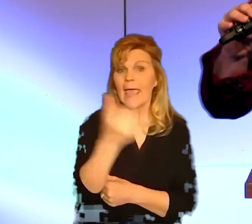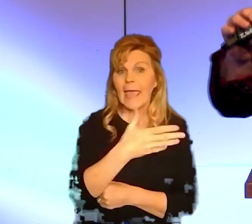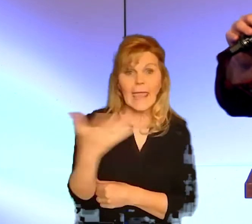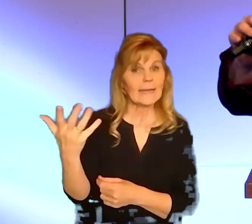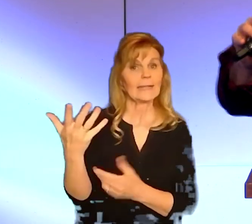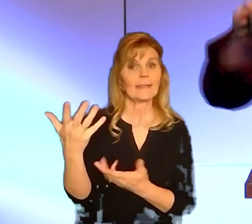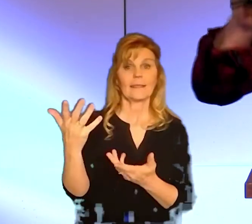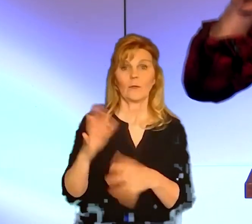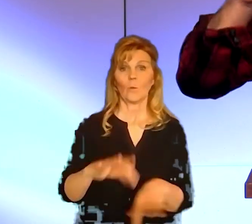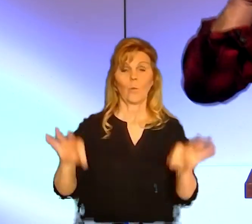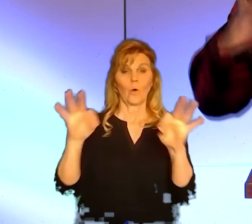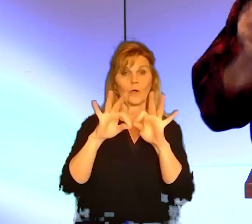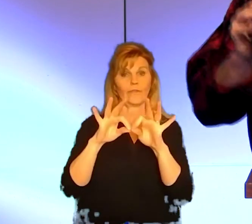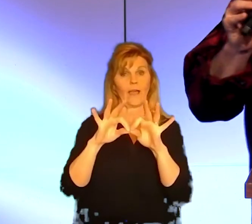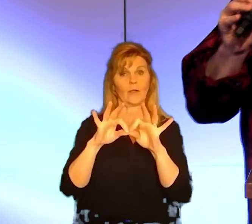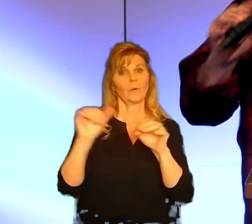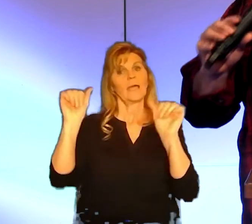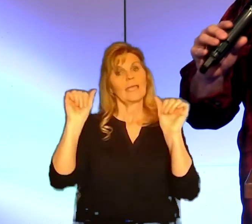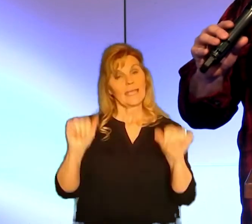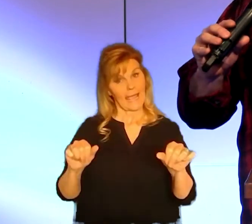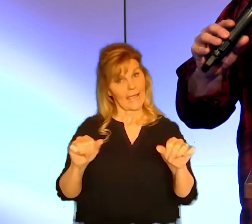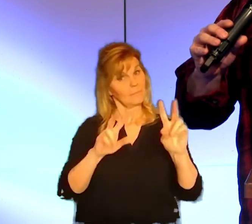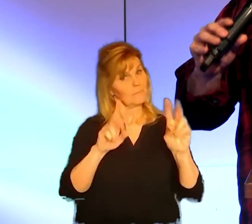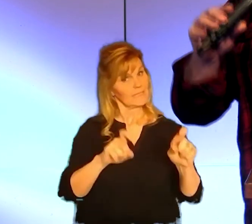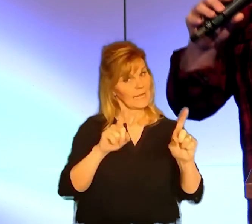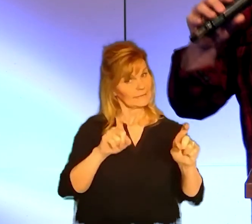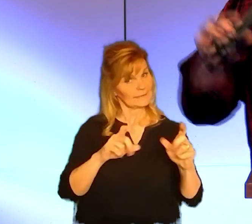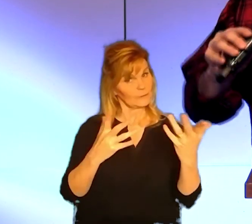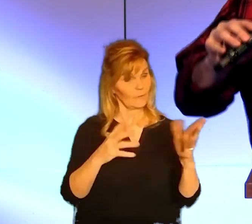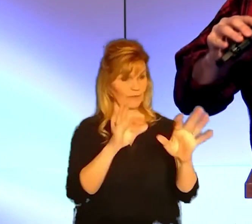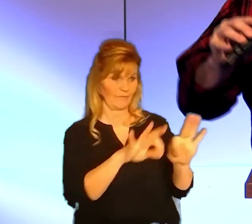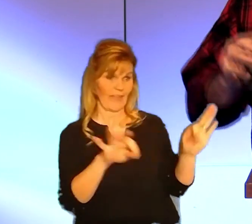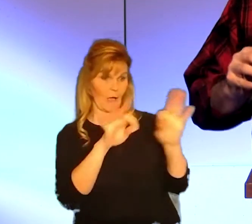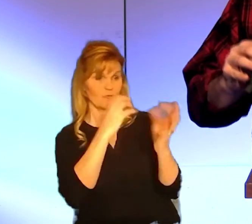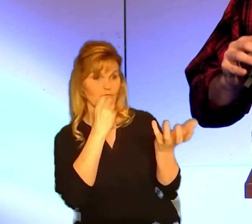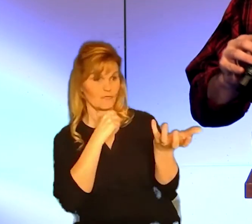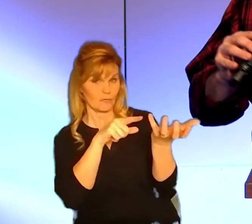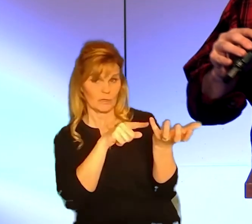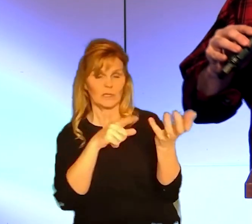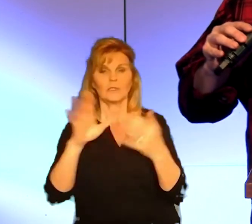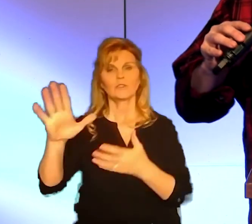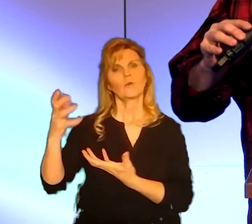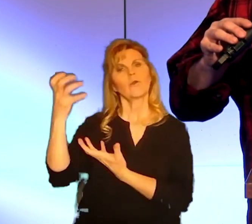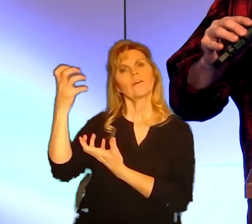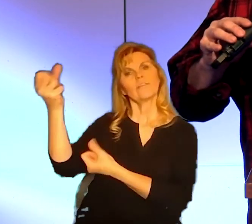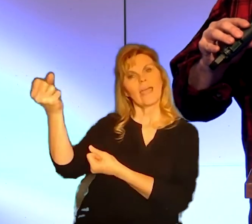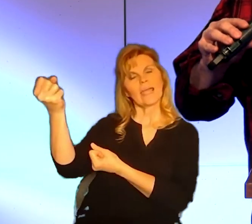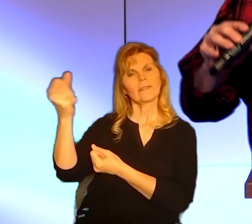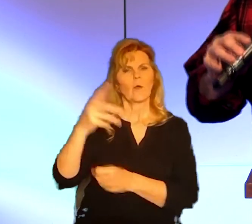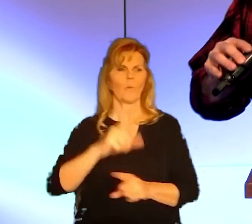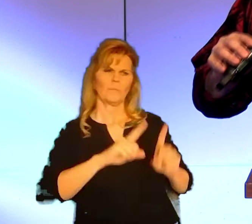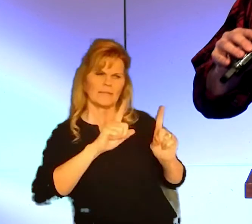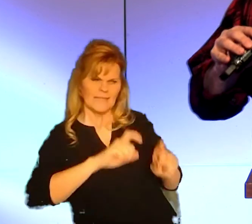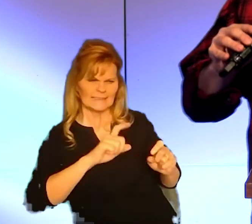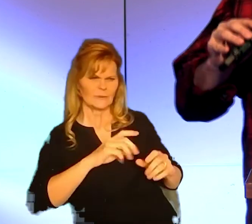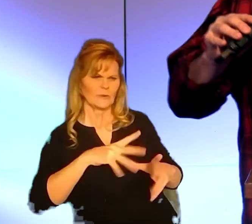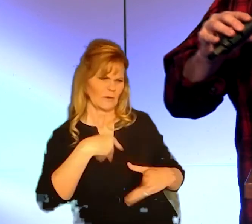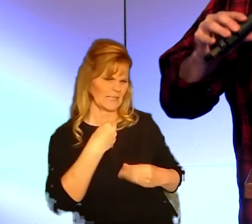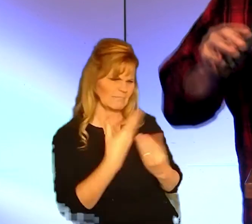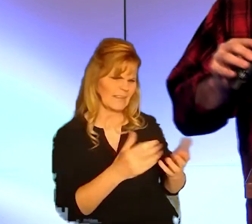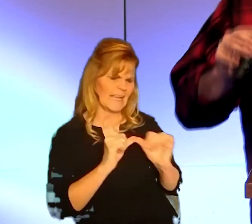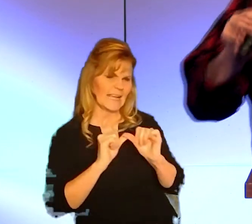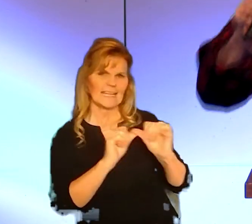Anything that's worth value can be tested. Let your faith be tested so that you can build strength in you